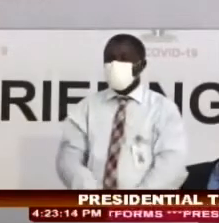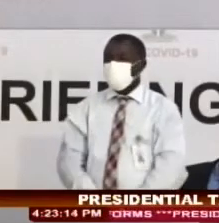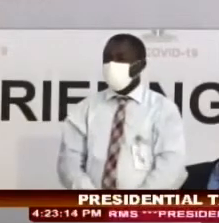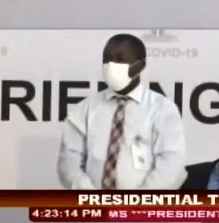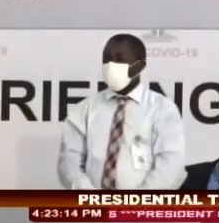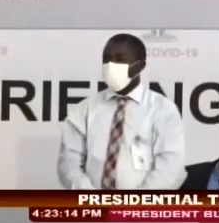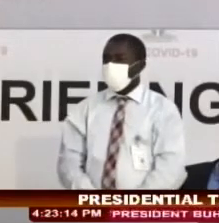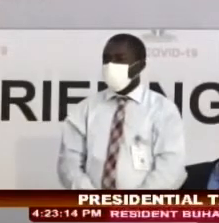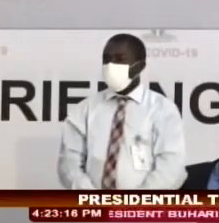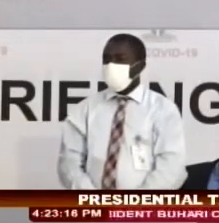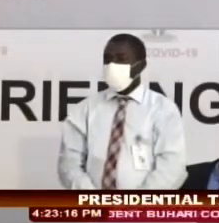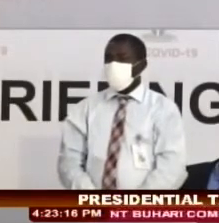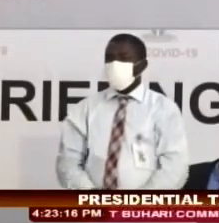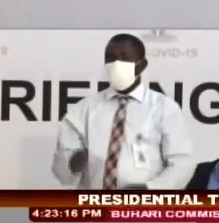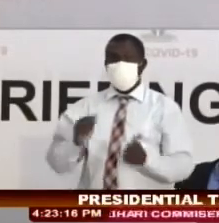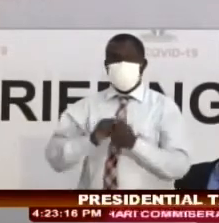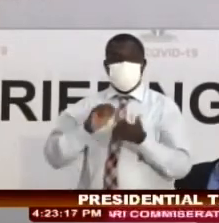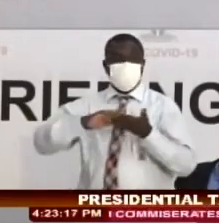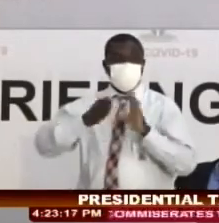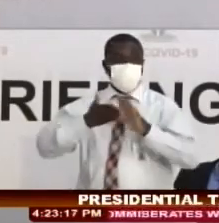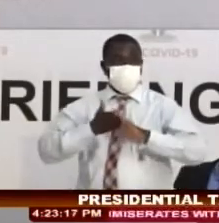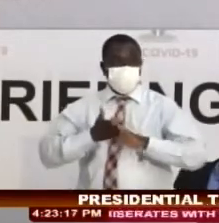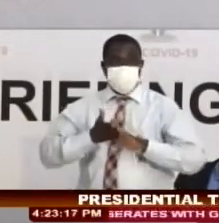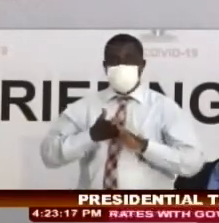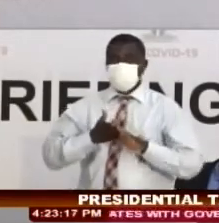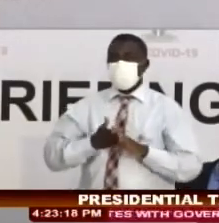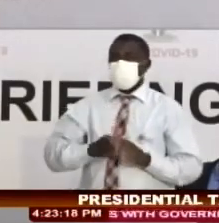With the community transmission,